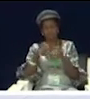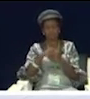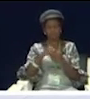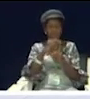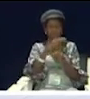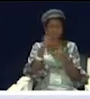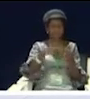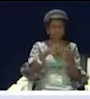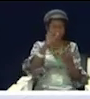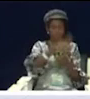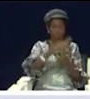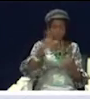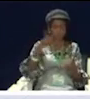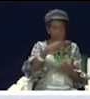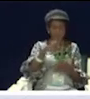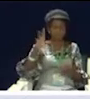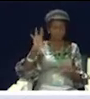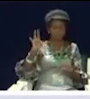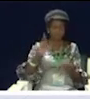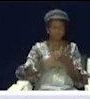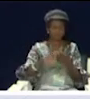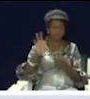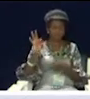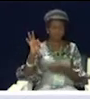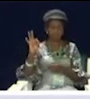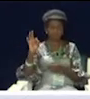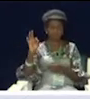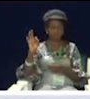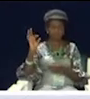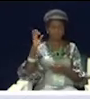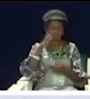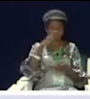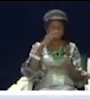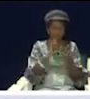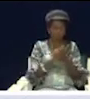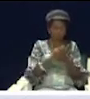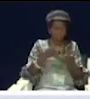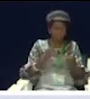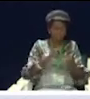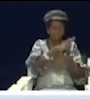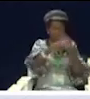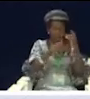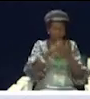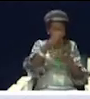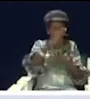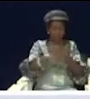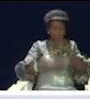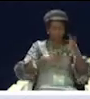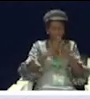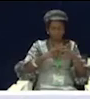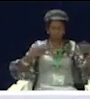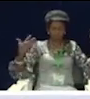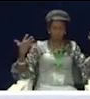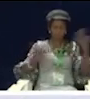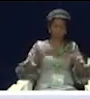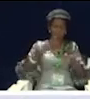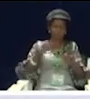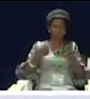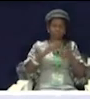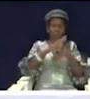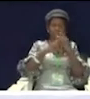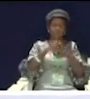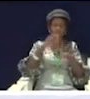verses 8 and 9, Psalm 33, verses 8 and 9, he said, let the whole earth fear him.